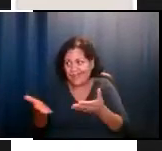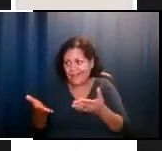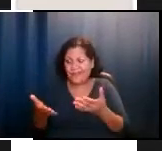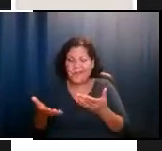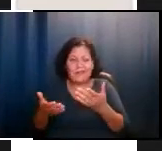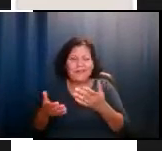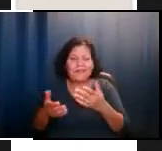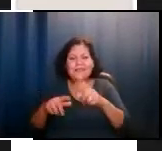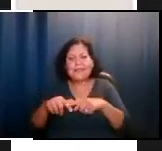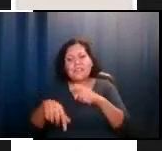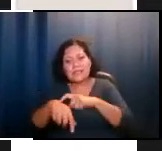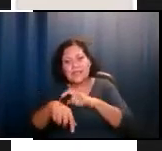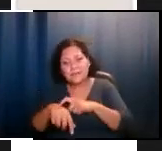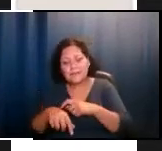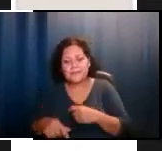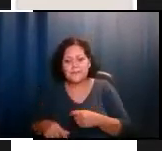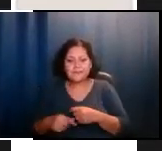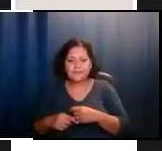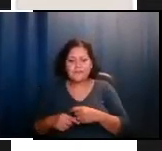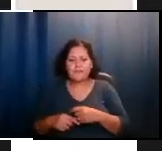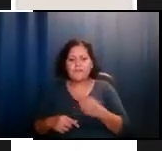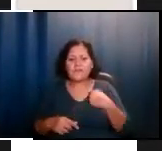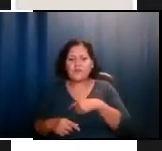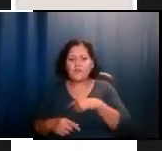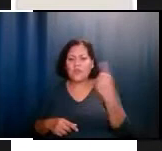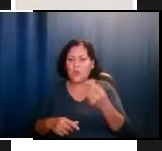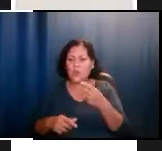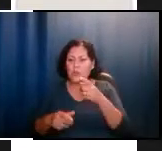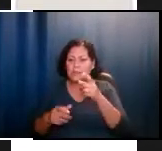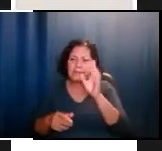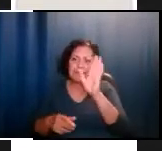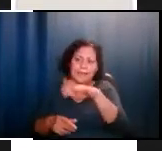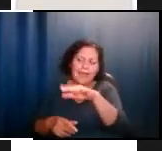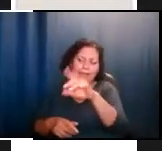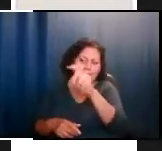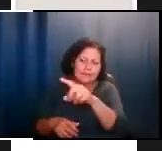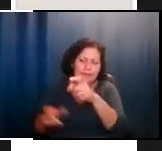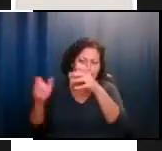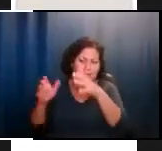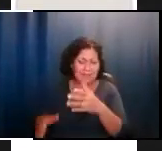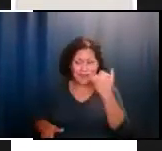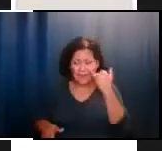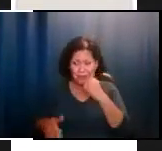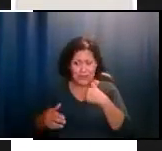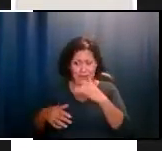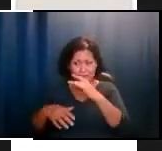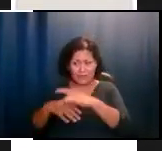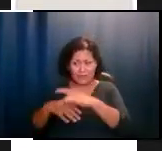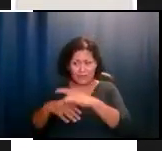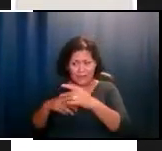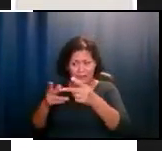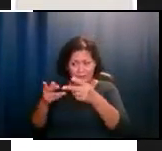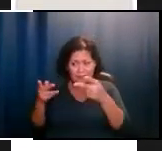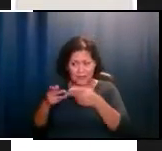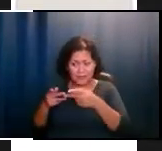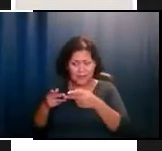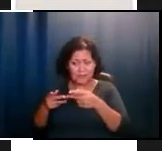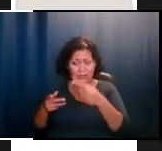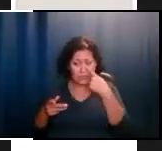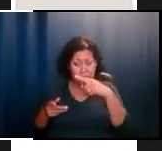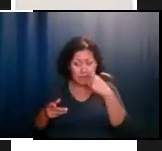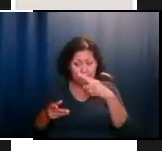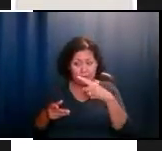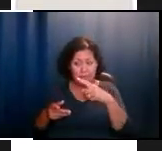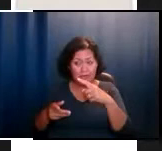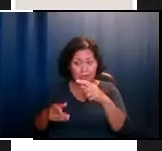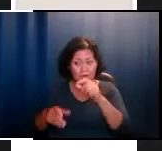right? So we always ask, well, listen, if you don't have a position, you know, for employment, would you mind